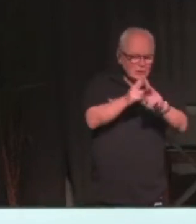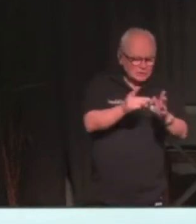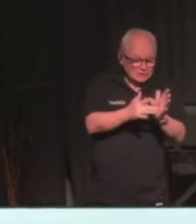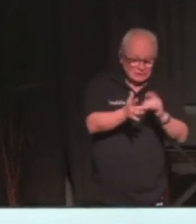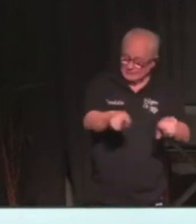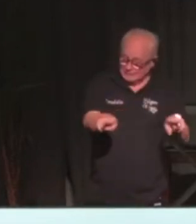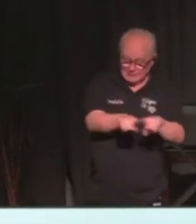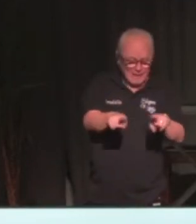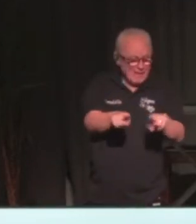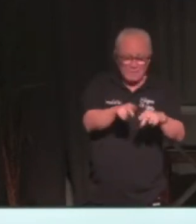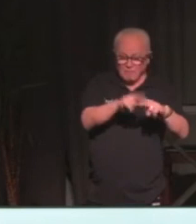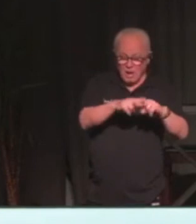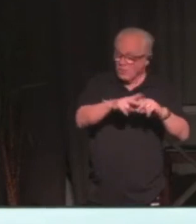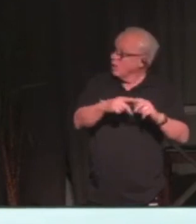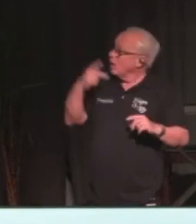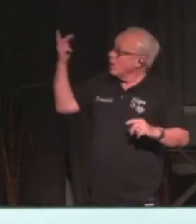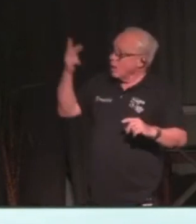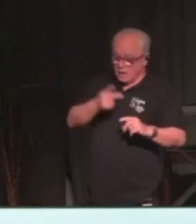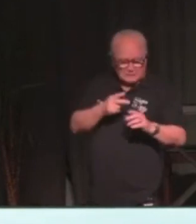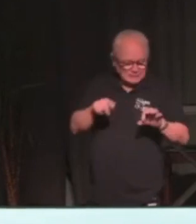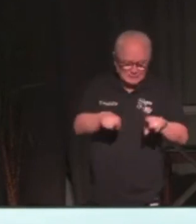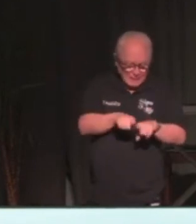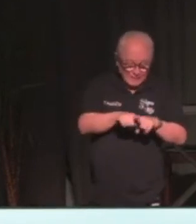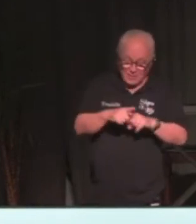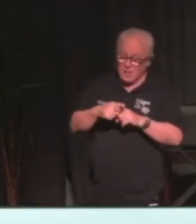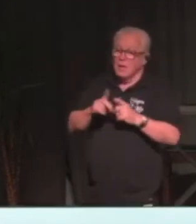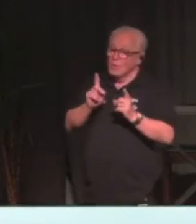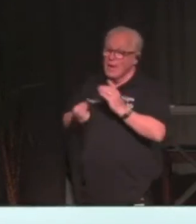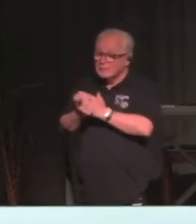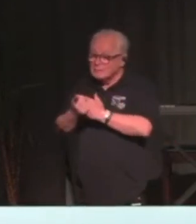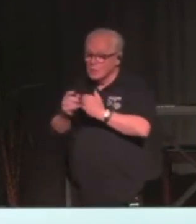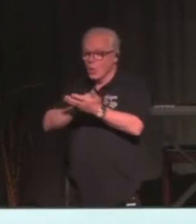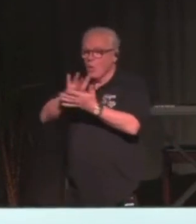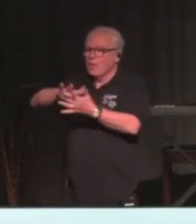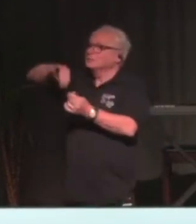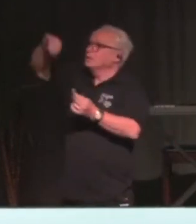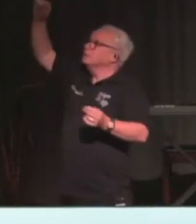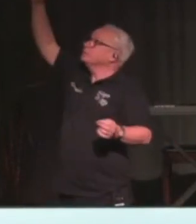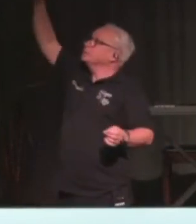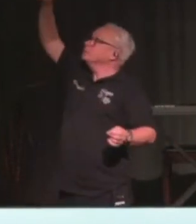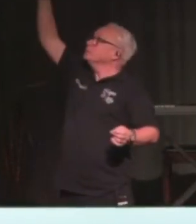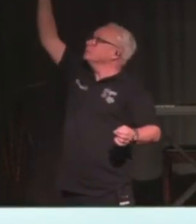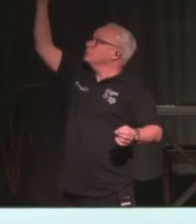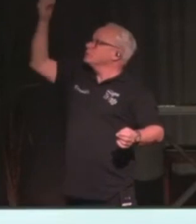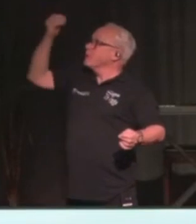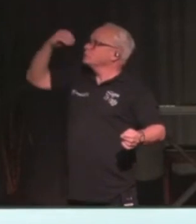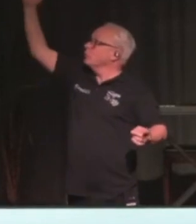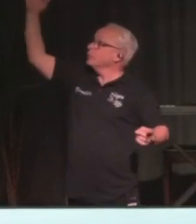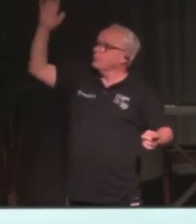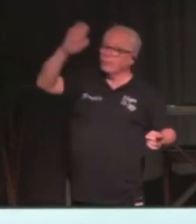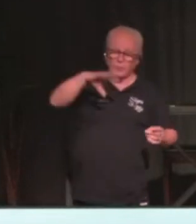is. And he sent another called the Holy Spirit to be with us. Okay? All the same. And so